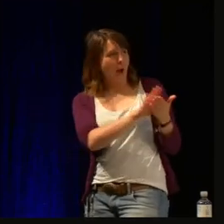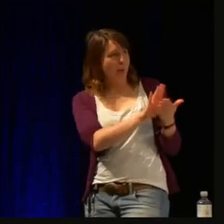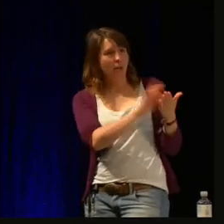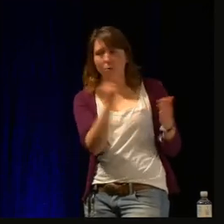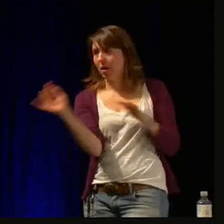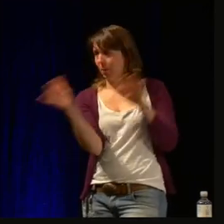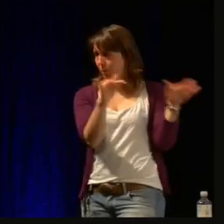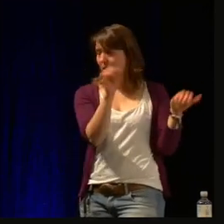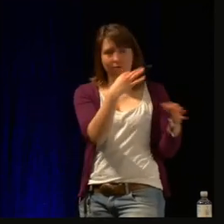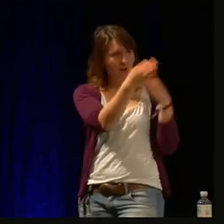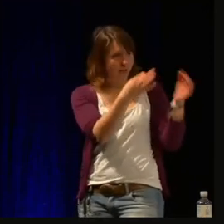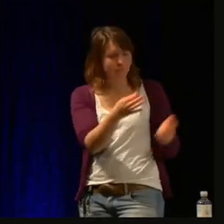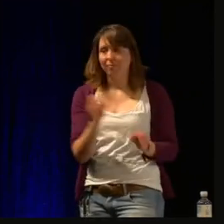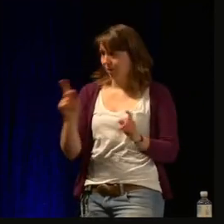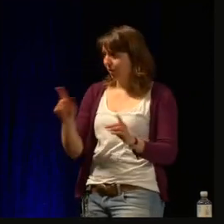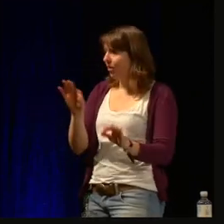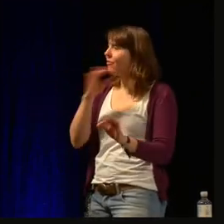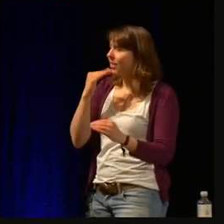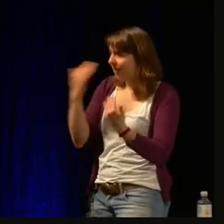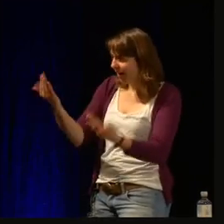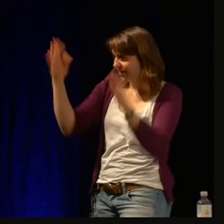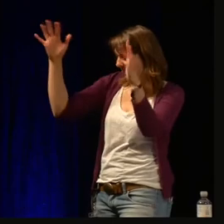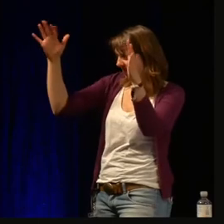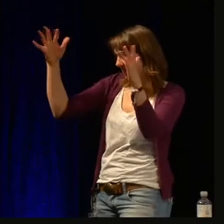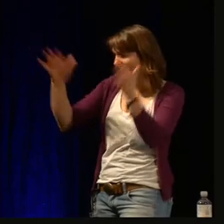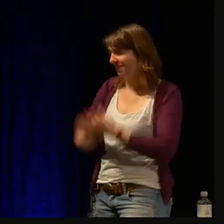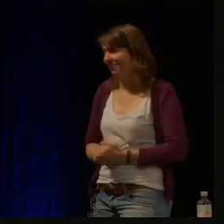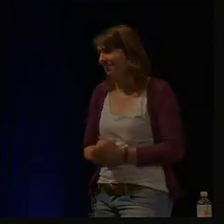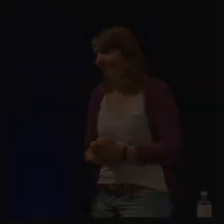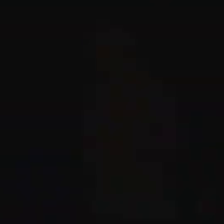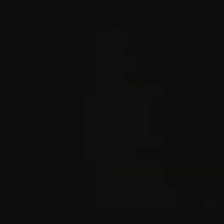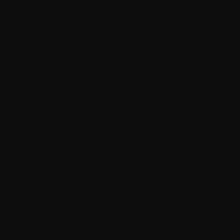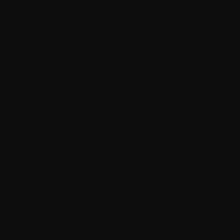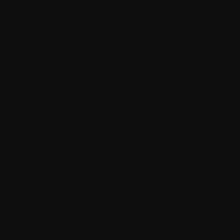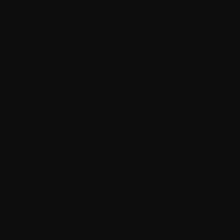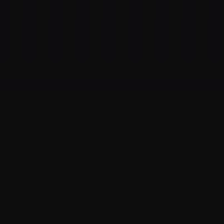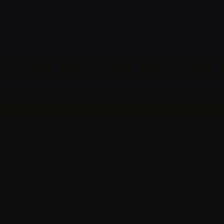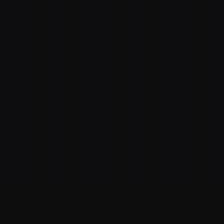Please approach the speakers right after with your questions. Thank you very much, everyone.